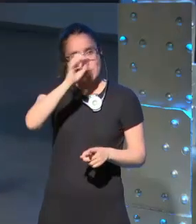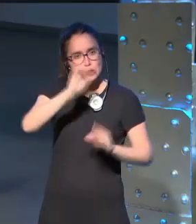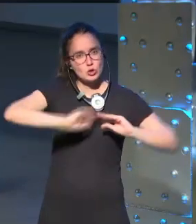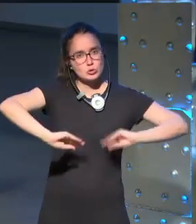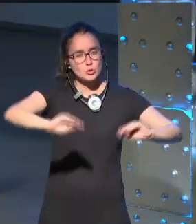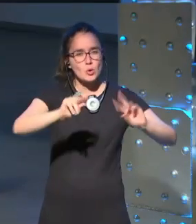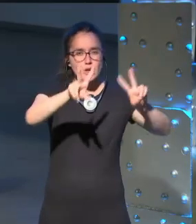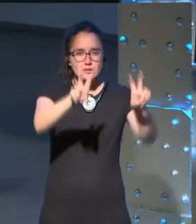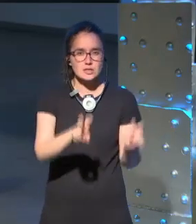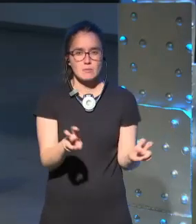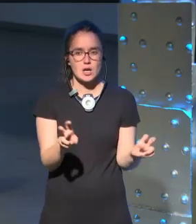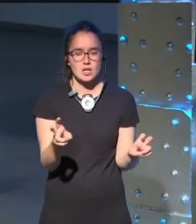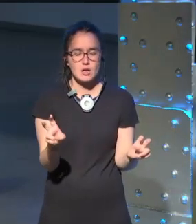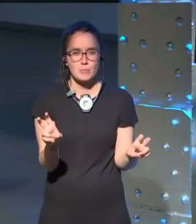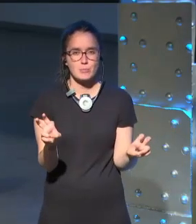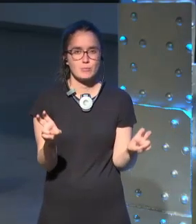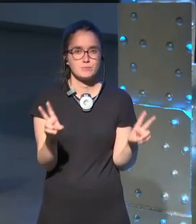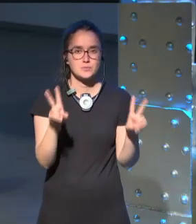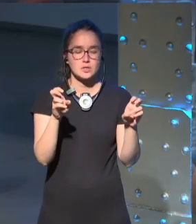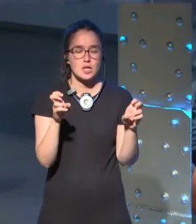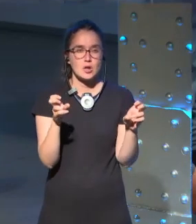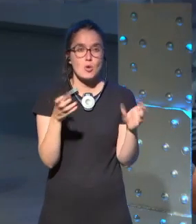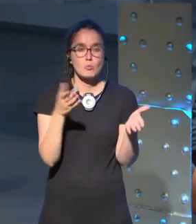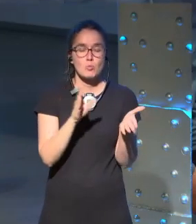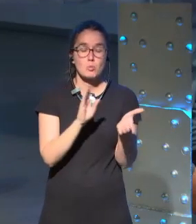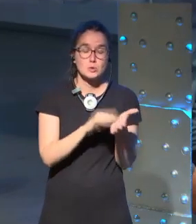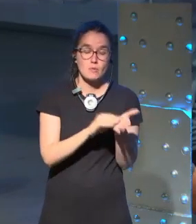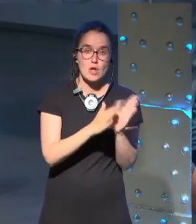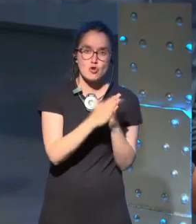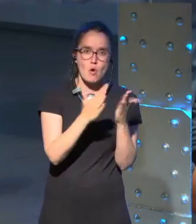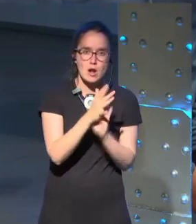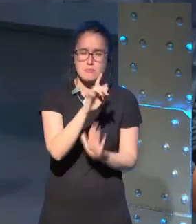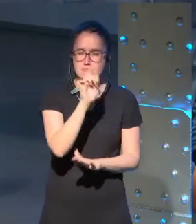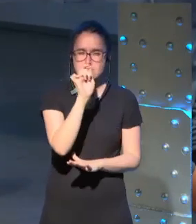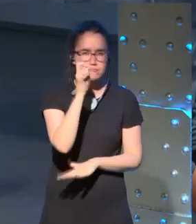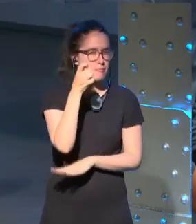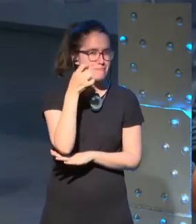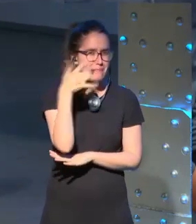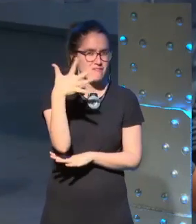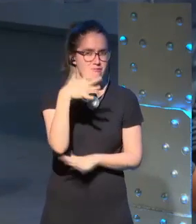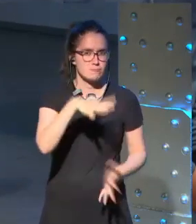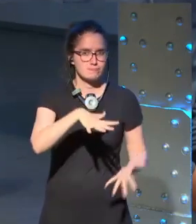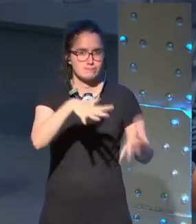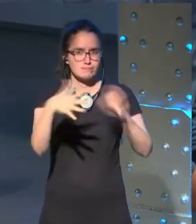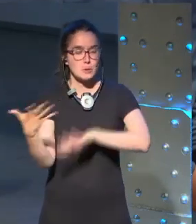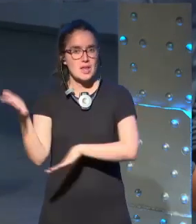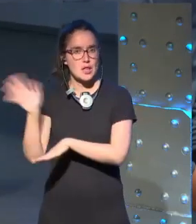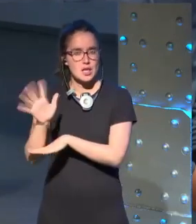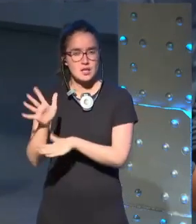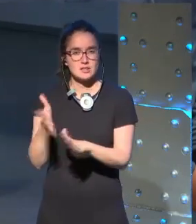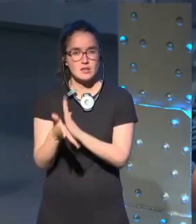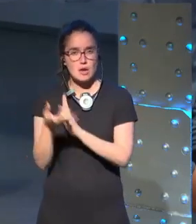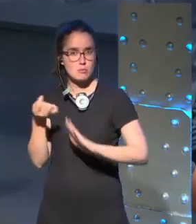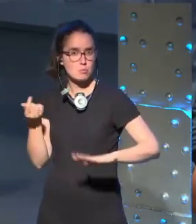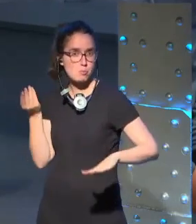personal opinion about the fact that many novels that are successful are filmed. I mean,